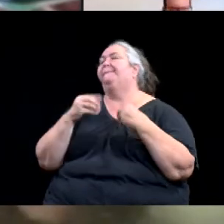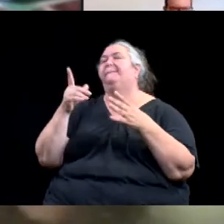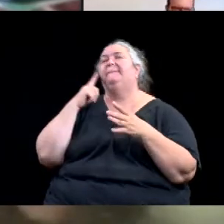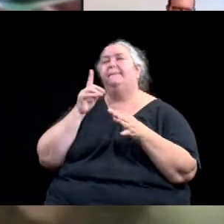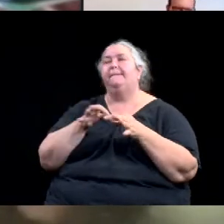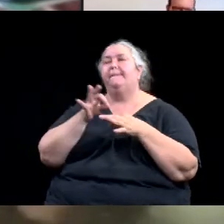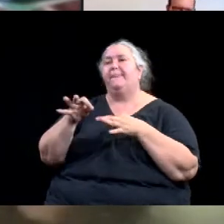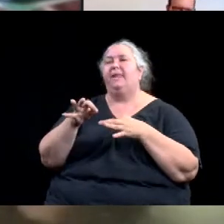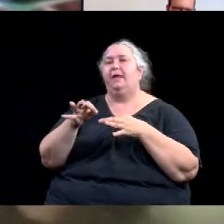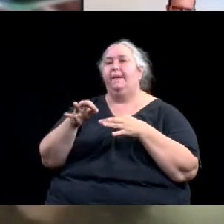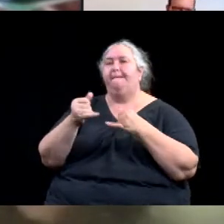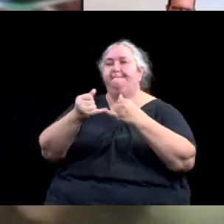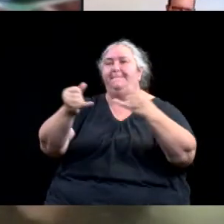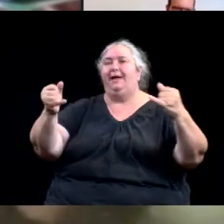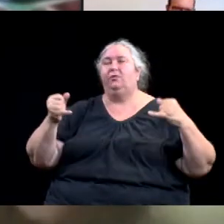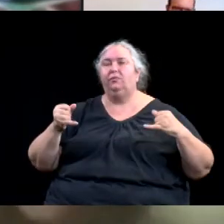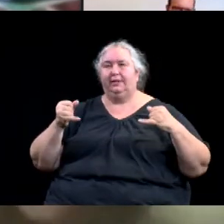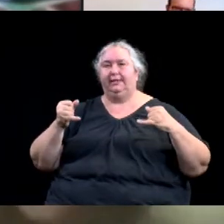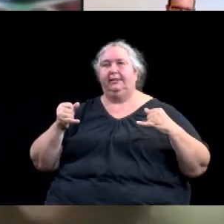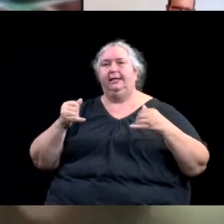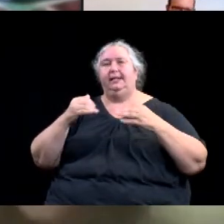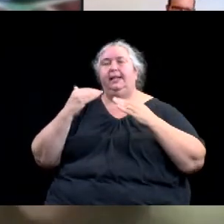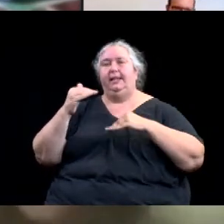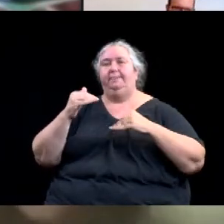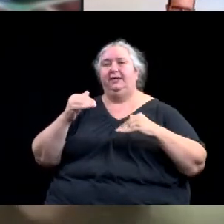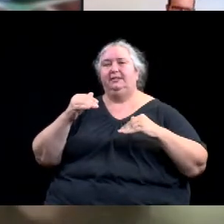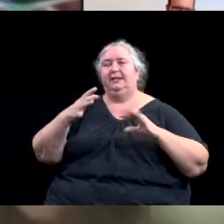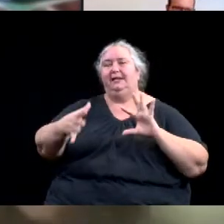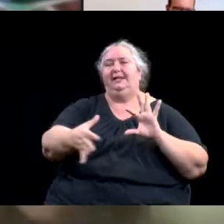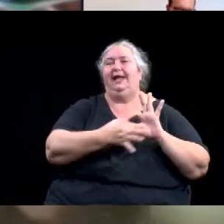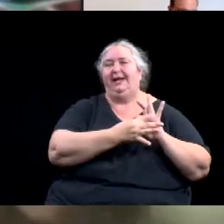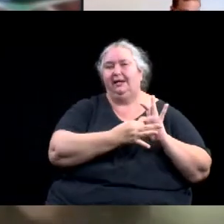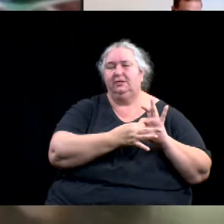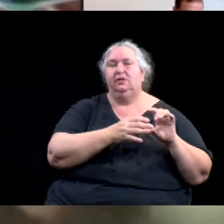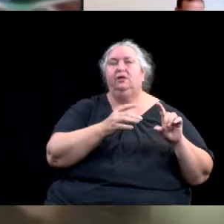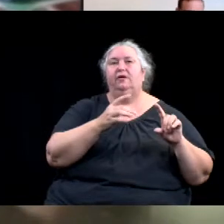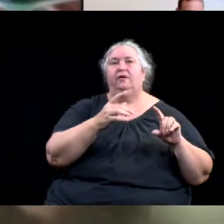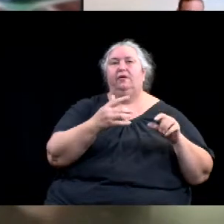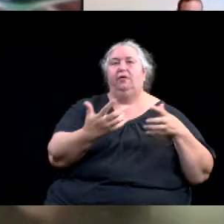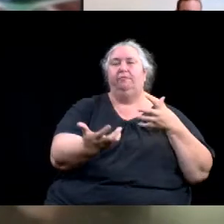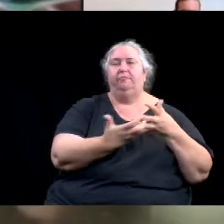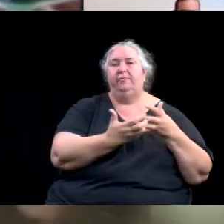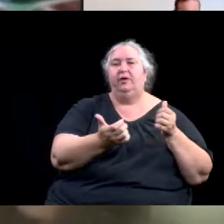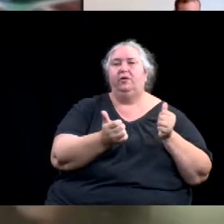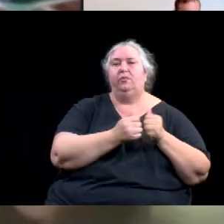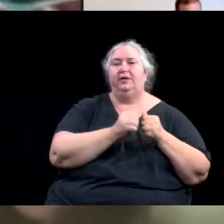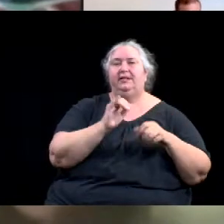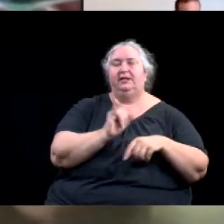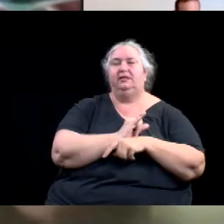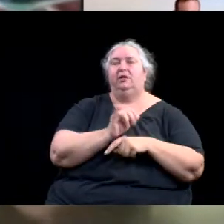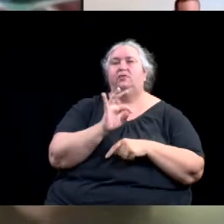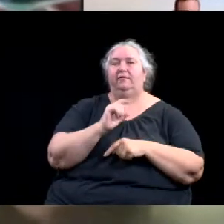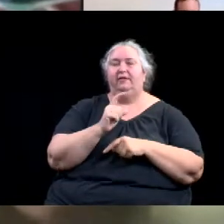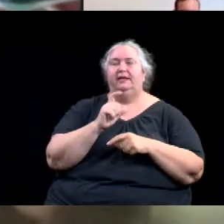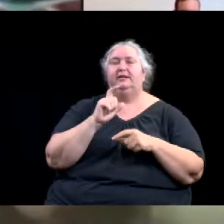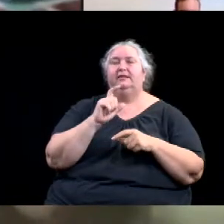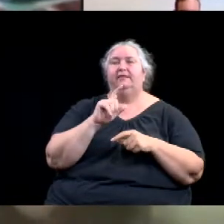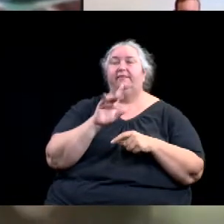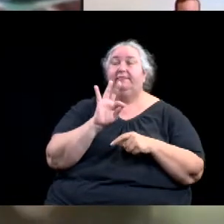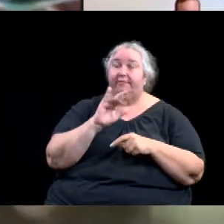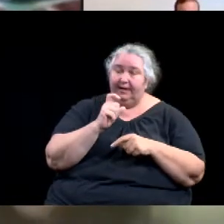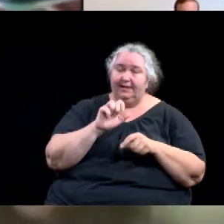the comprehensive plan land use designation and the designation of C2 community commercial district zoning of certain territory described